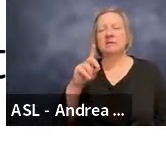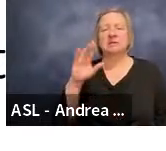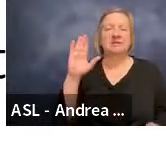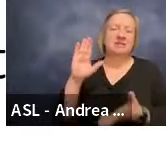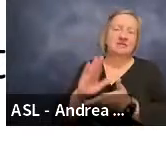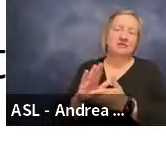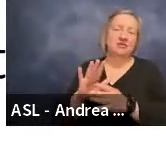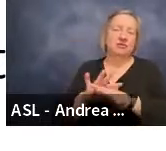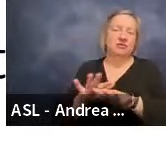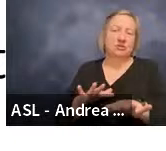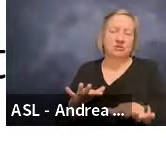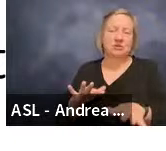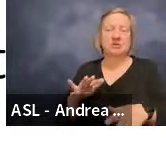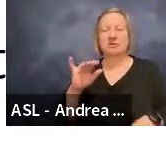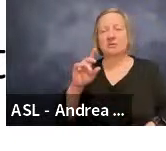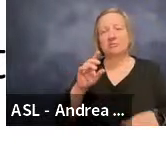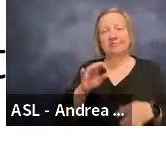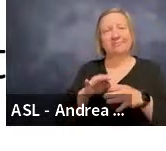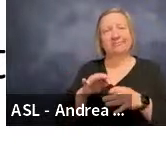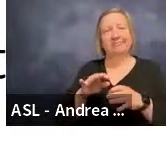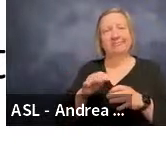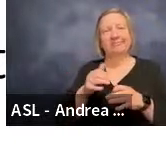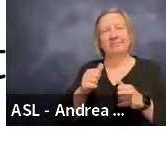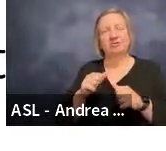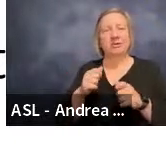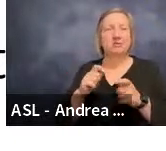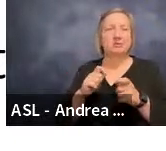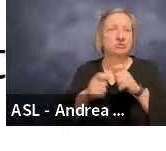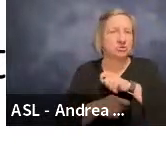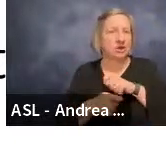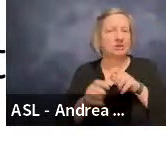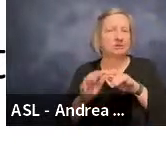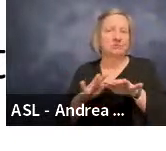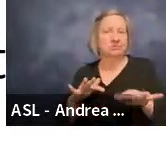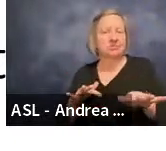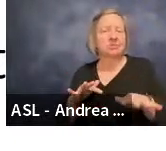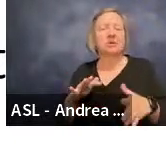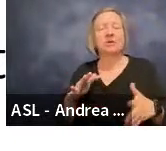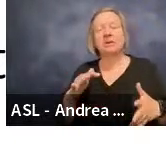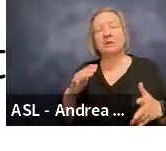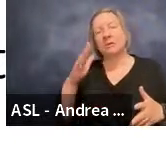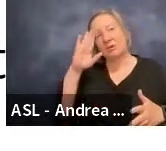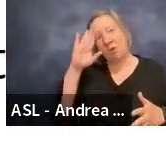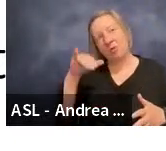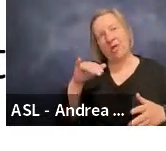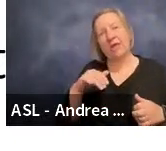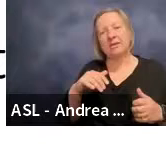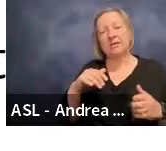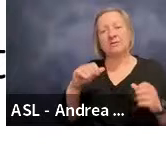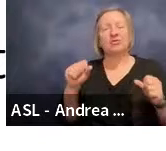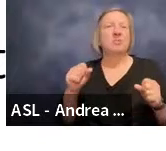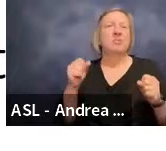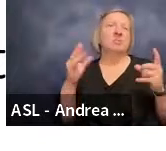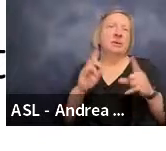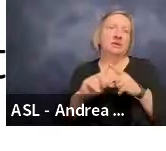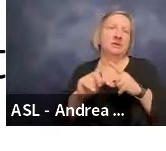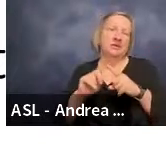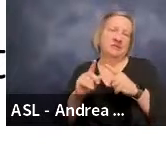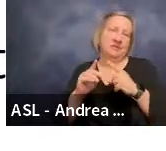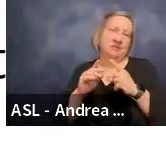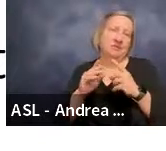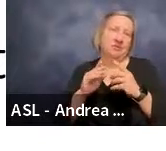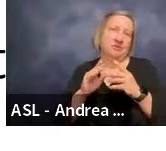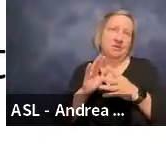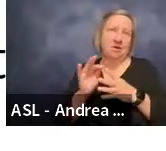mentioned. But we also like to think about, recognize that diversion can take many different forms. It's not